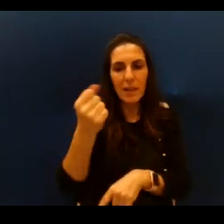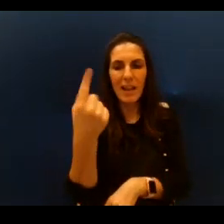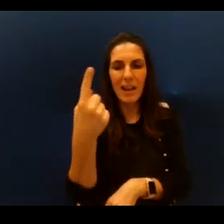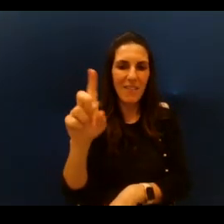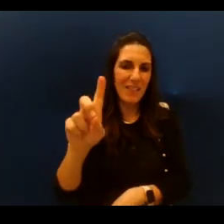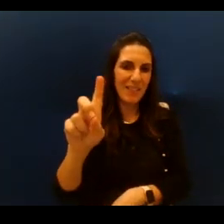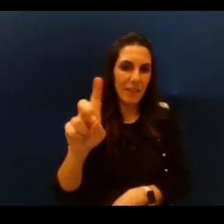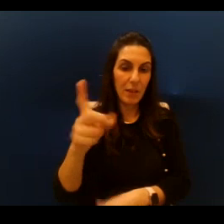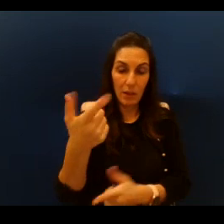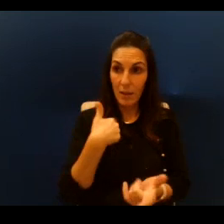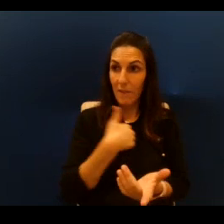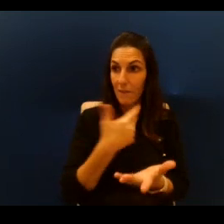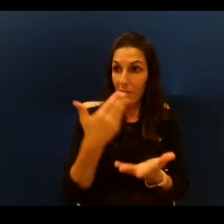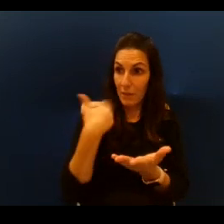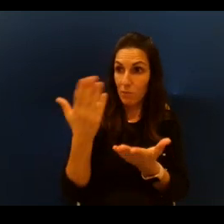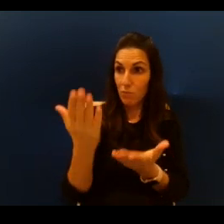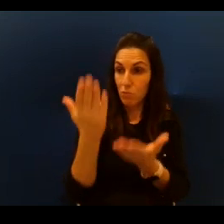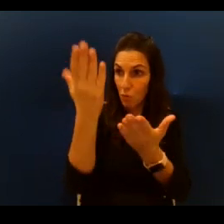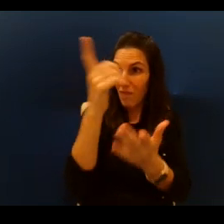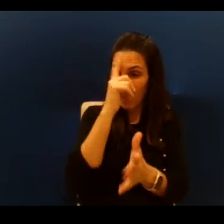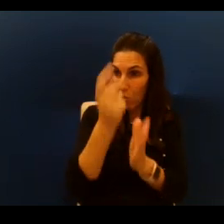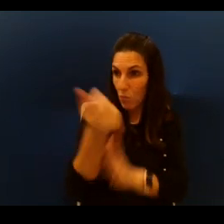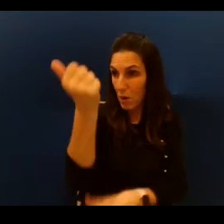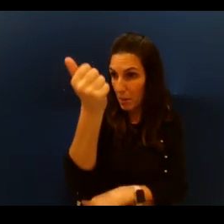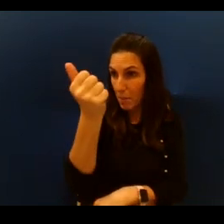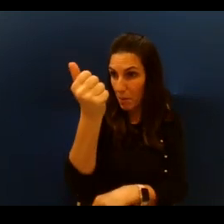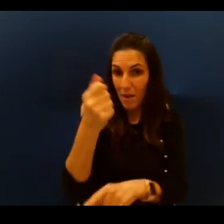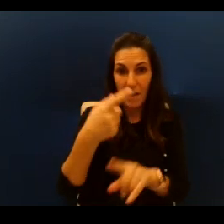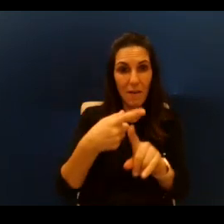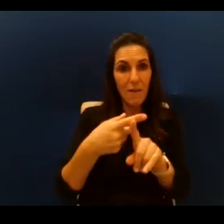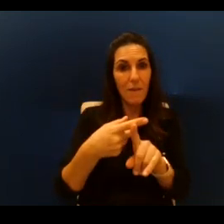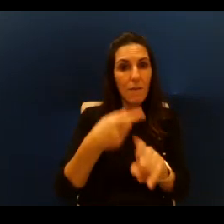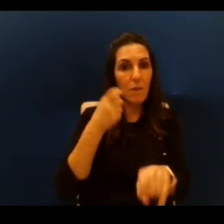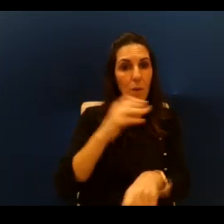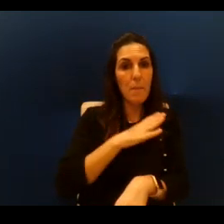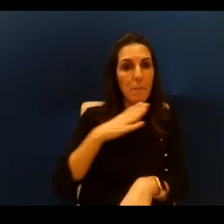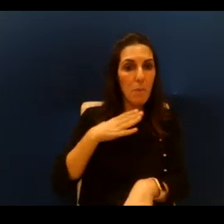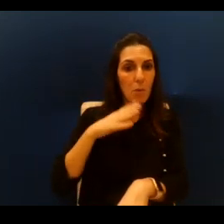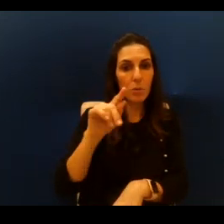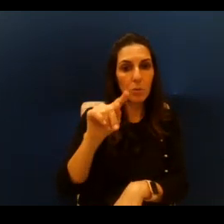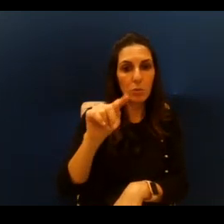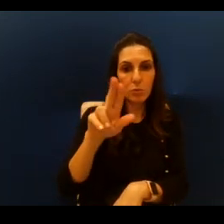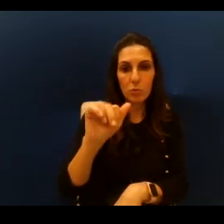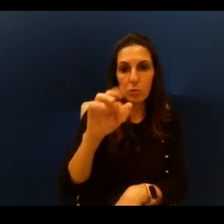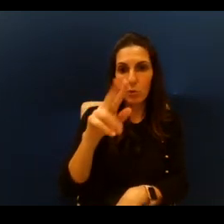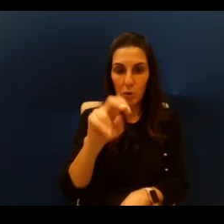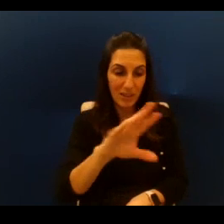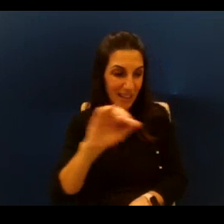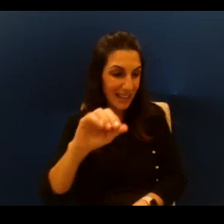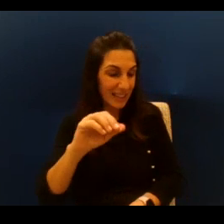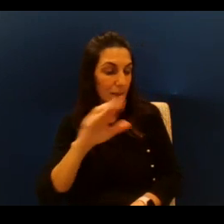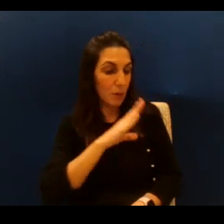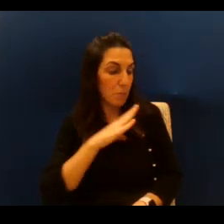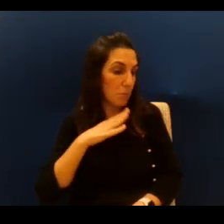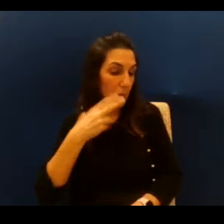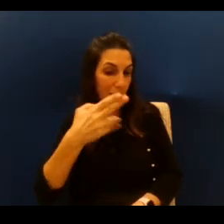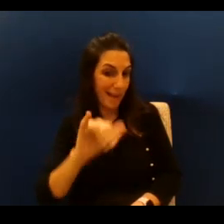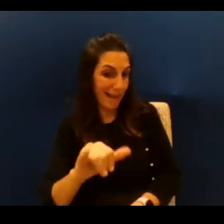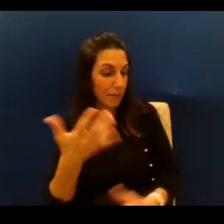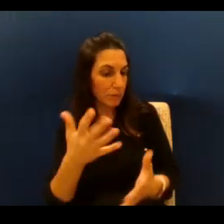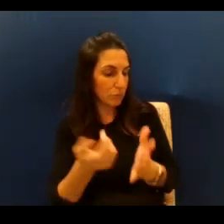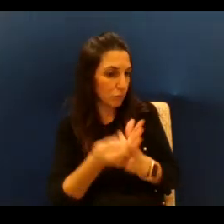have a motion to remove? No move. We have a motion to remove from the table from board member Turkin, and I heard a second from board member Hay. All those in favor of